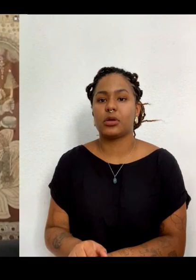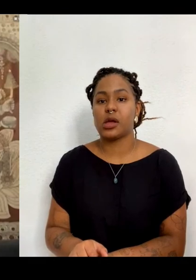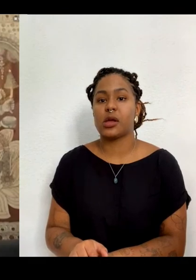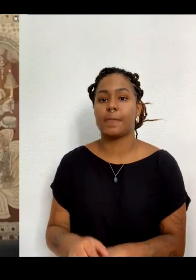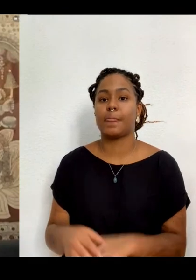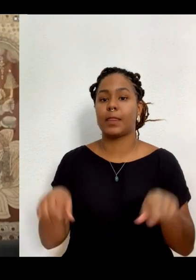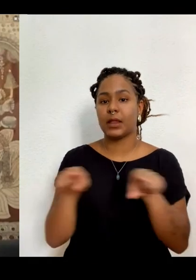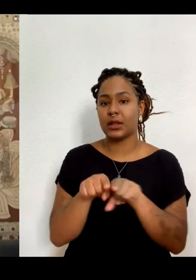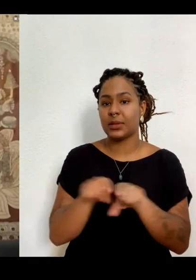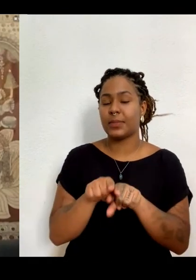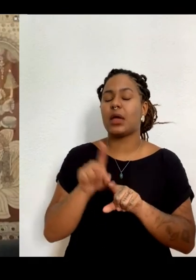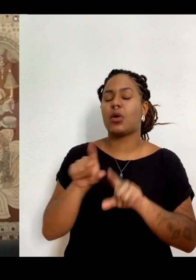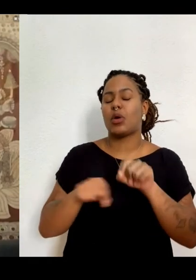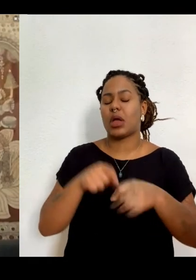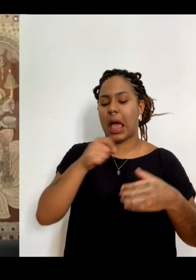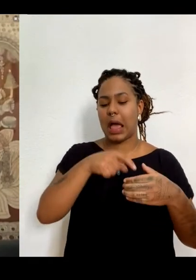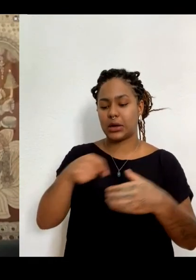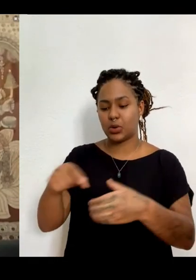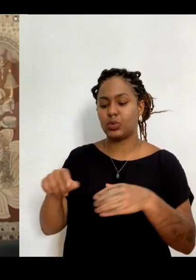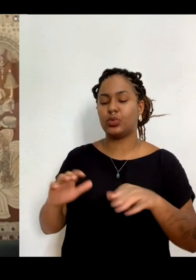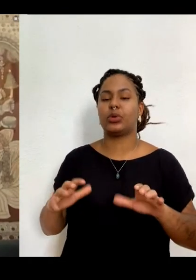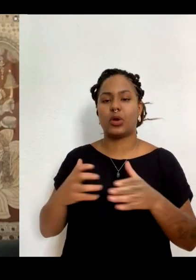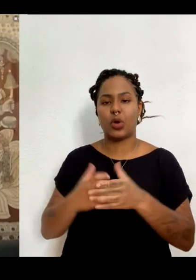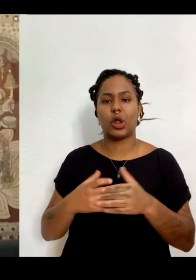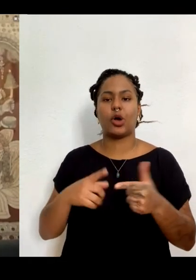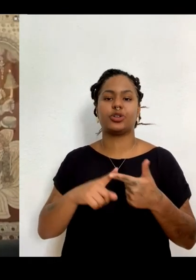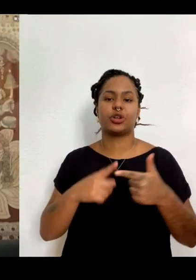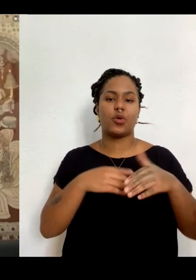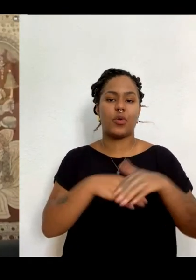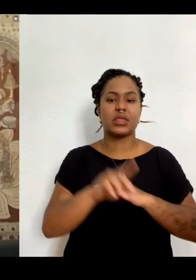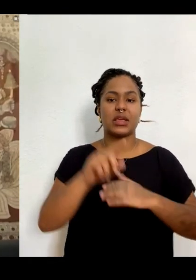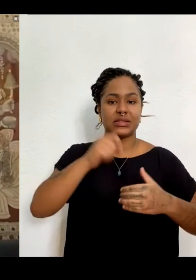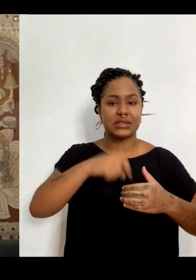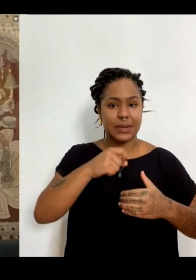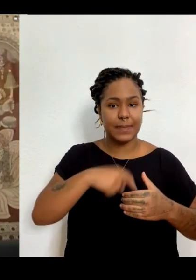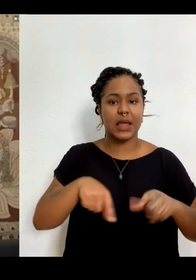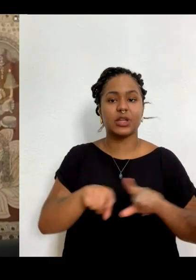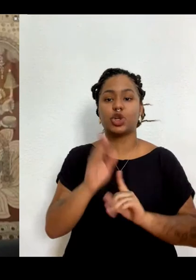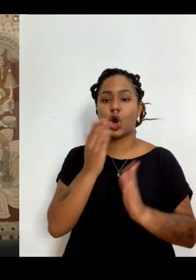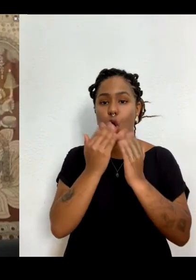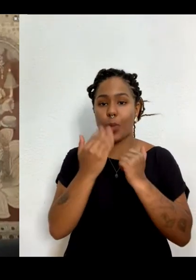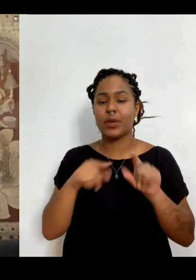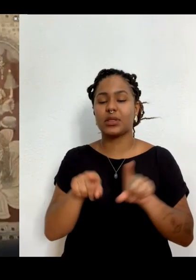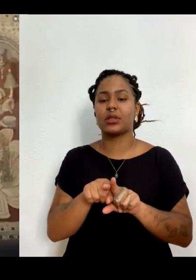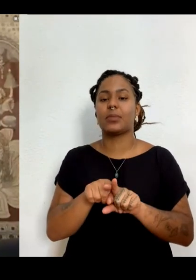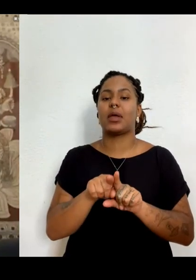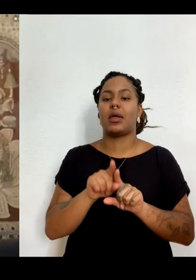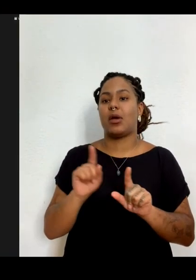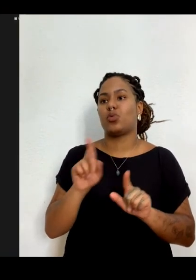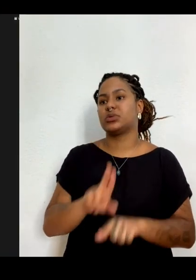community and just growing joy and hope thank you okay